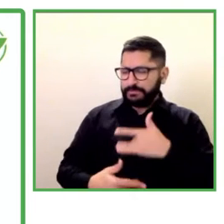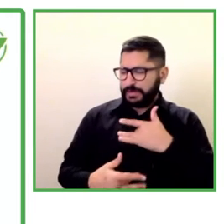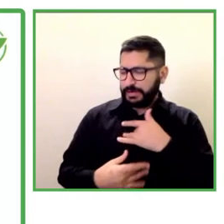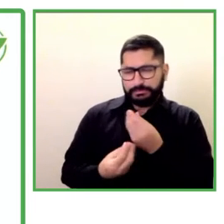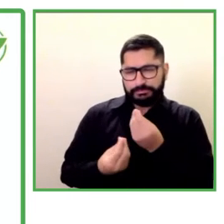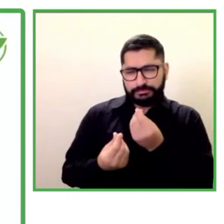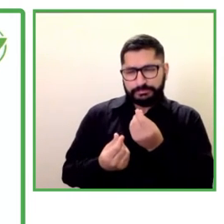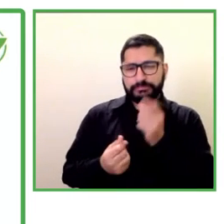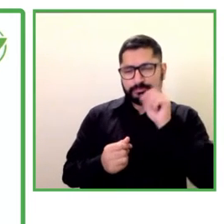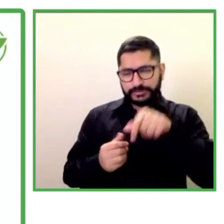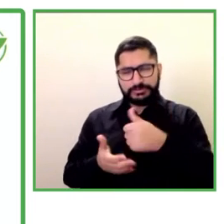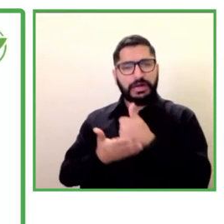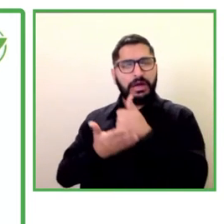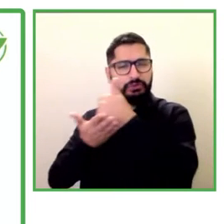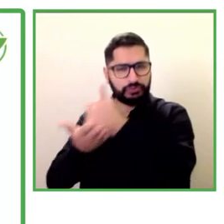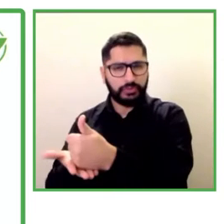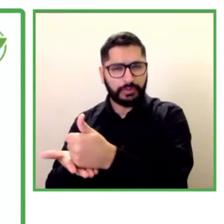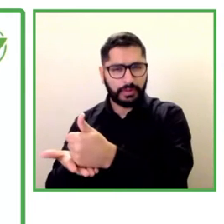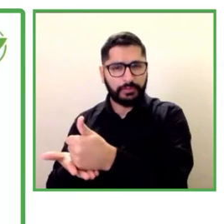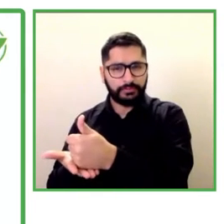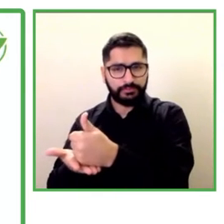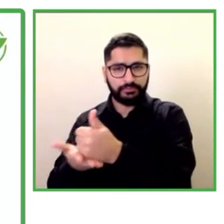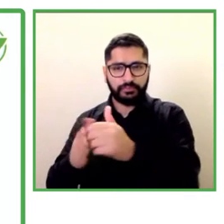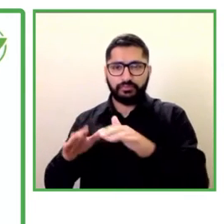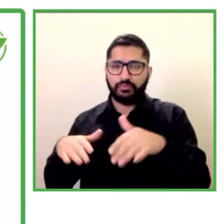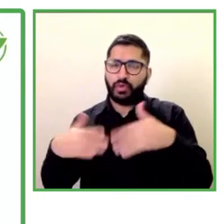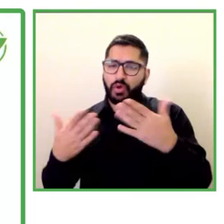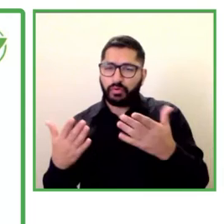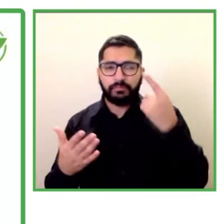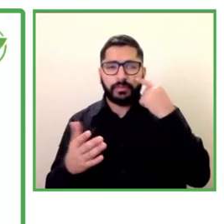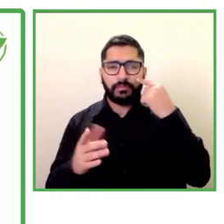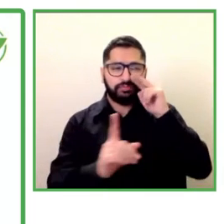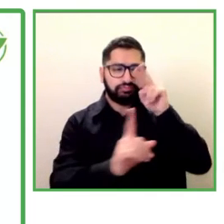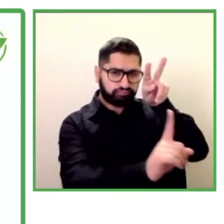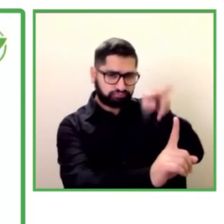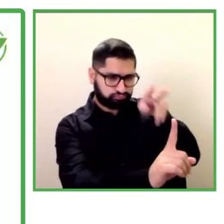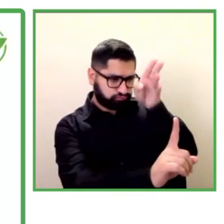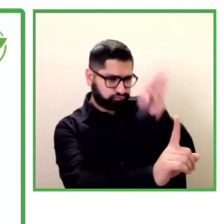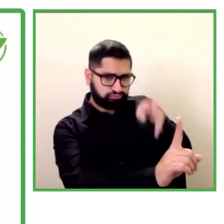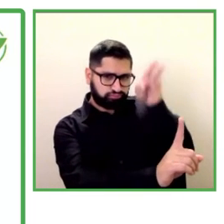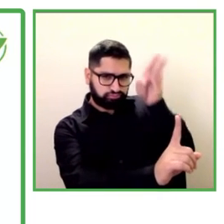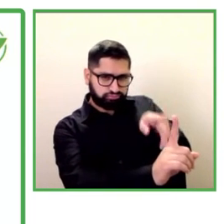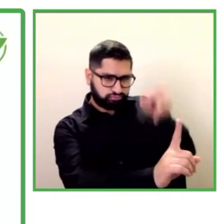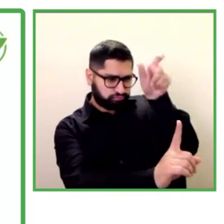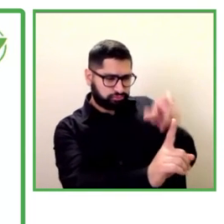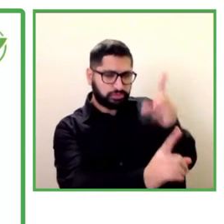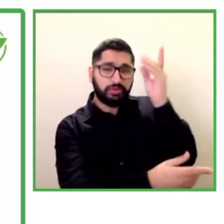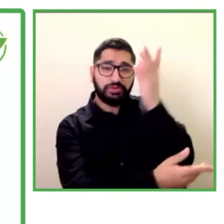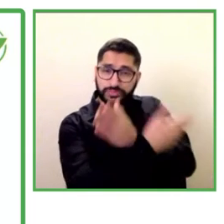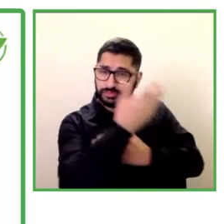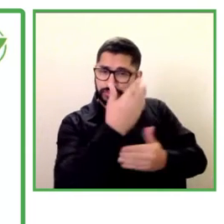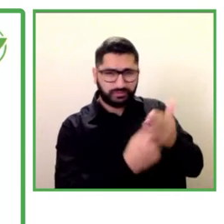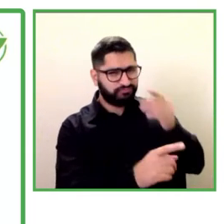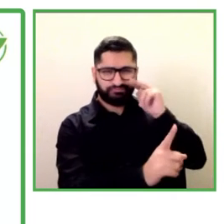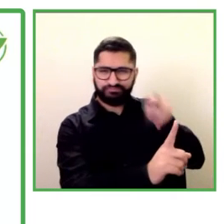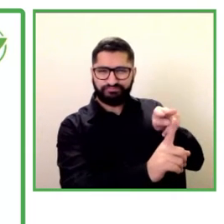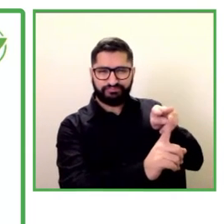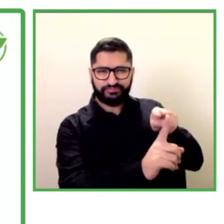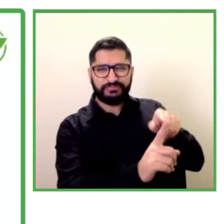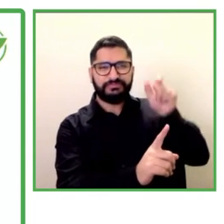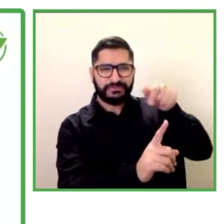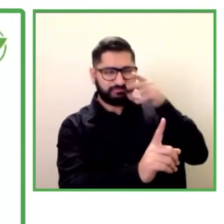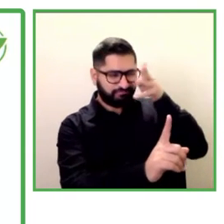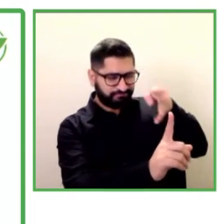instead of seeing people from their capacities, from their rights. And that is why we created Éntrale